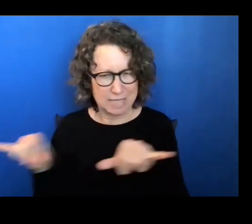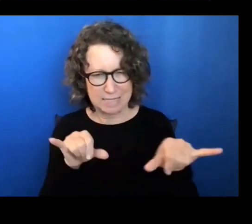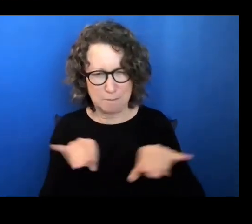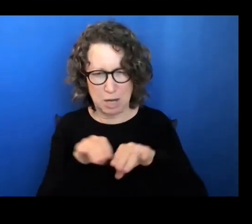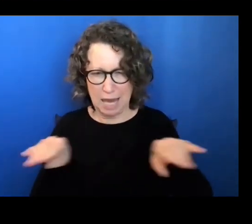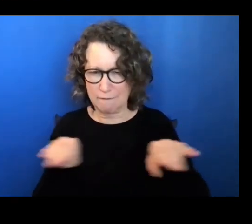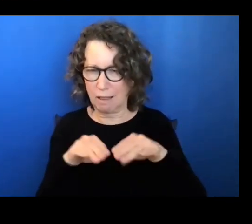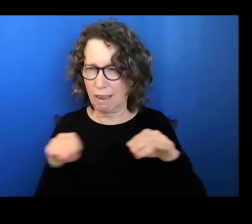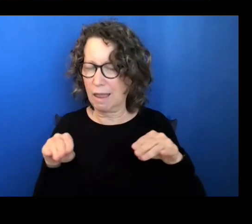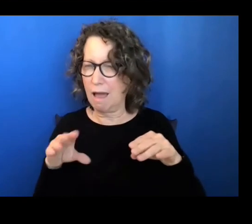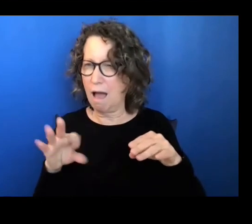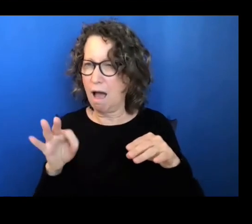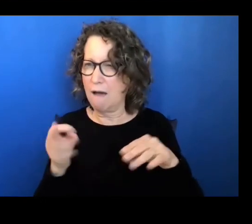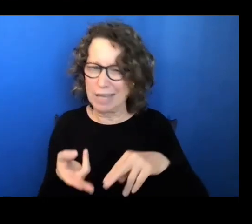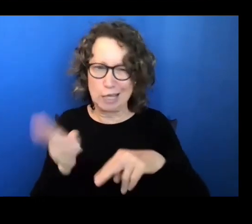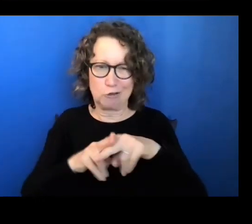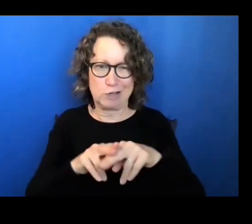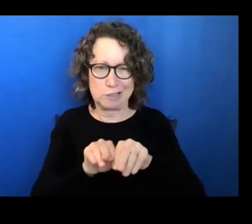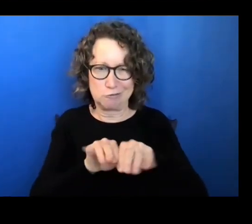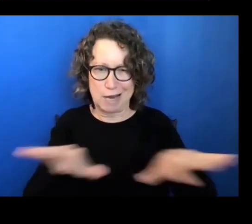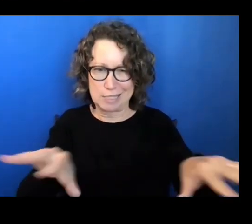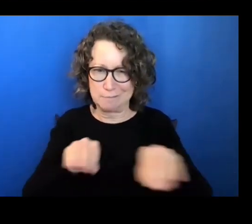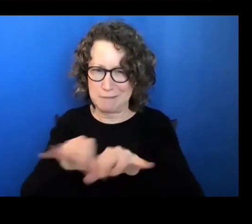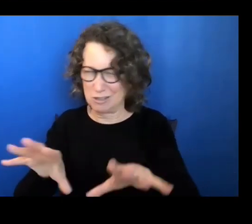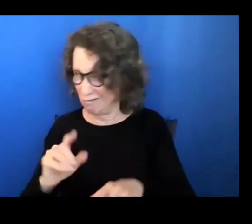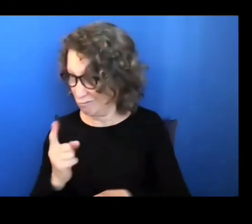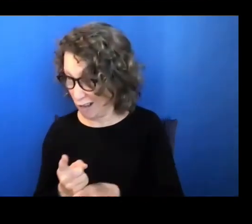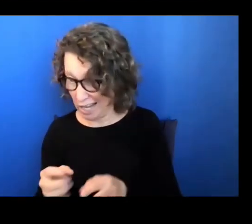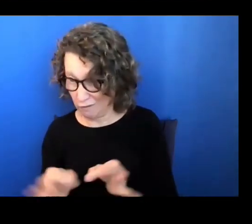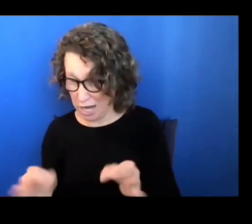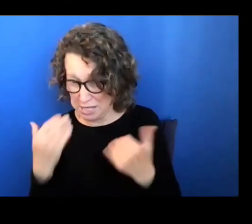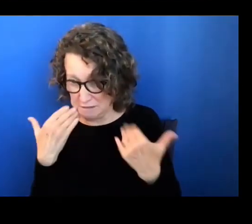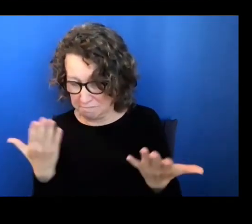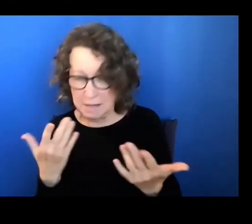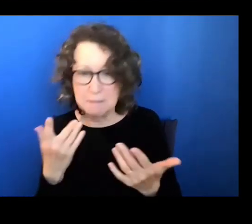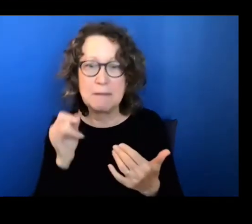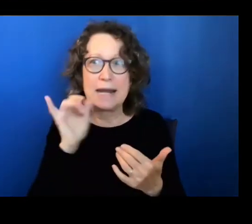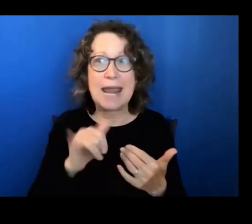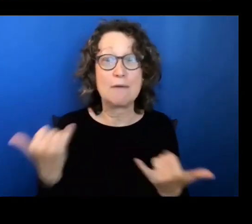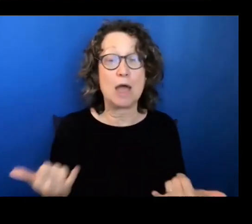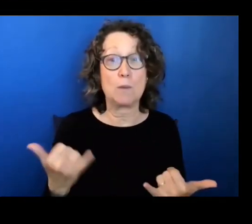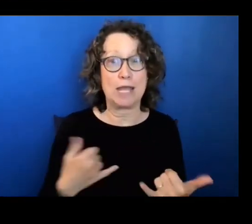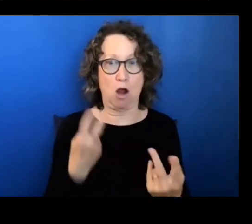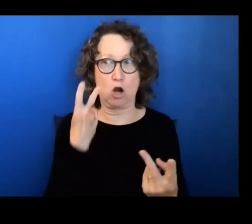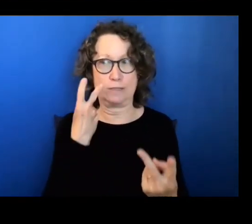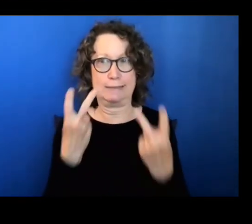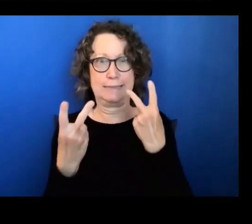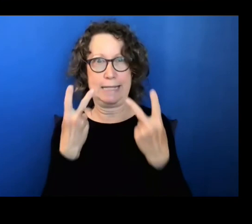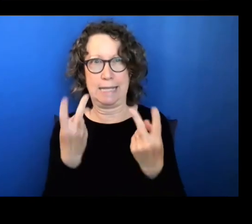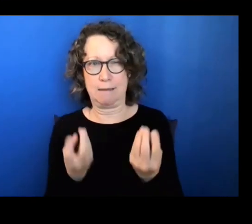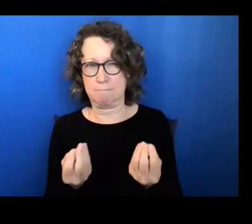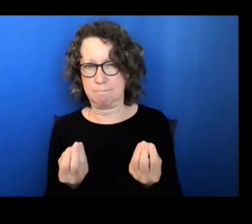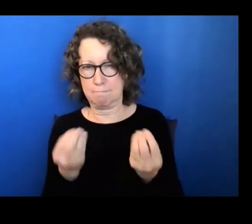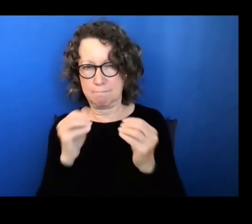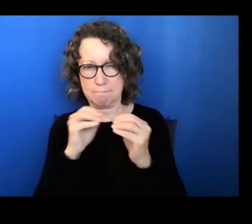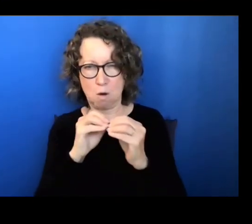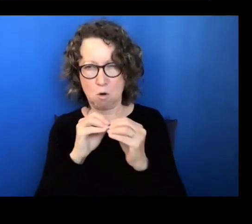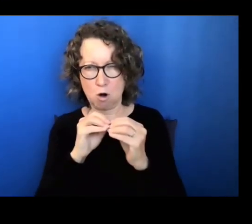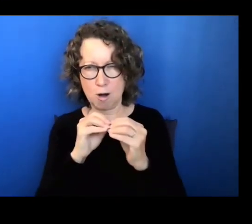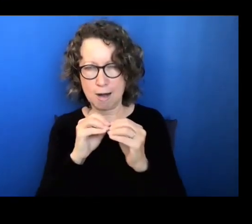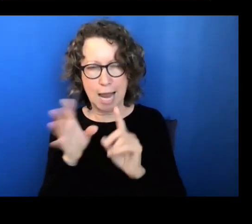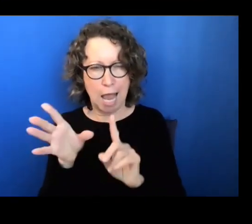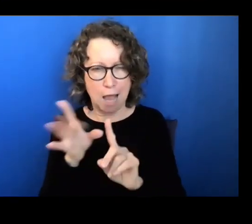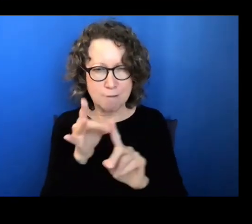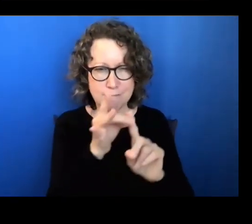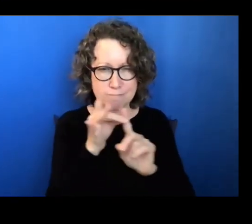of increased transmission, if that's the right way to say that. Now that we are seeing more